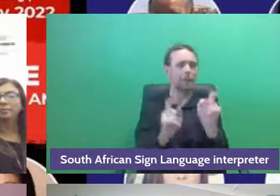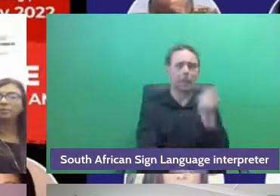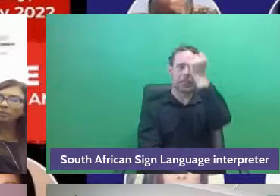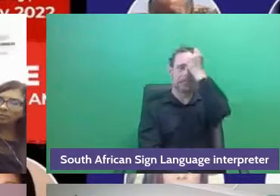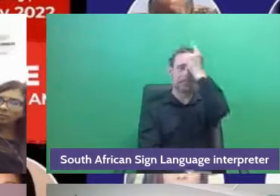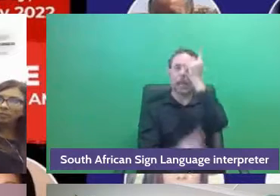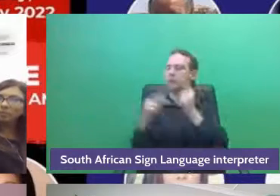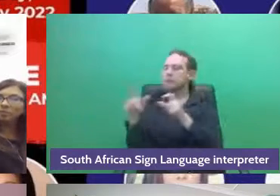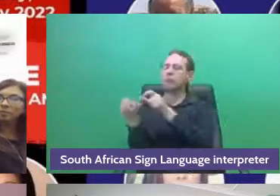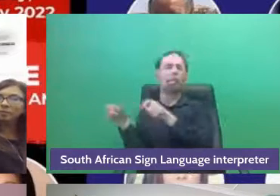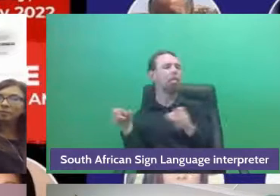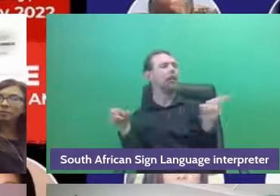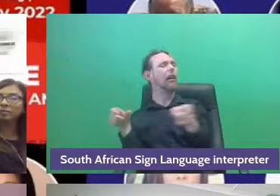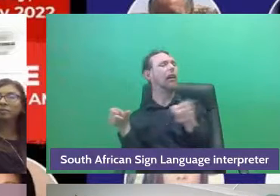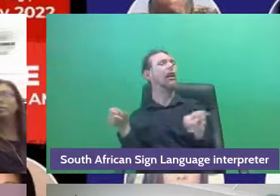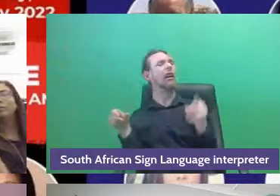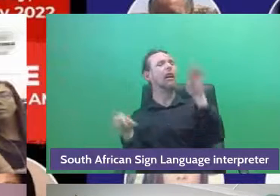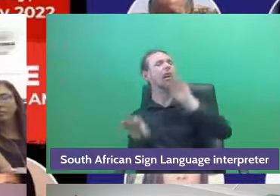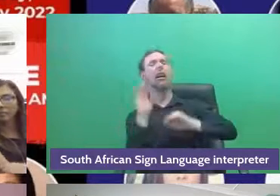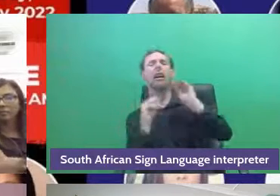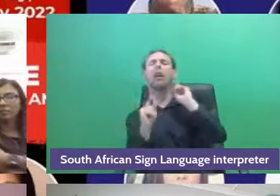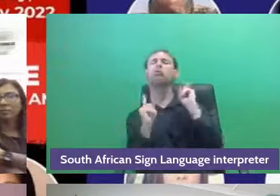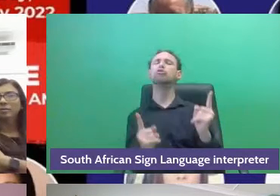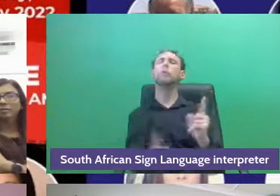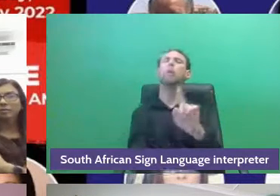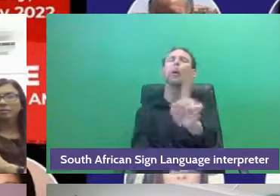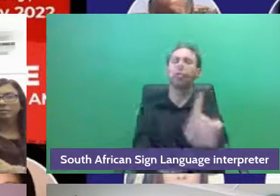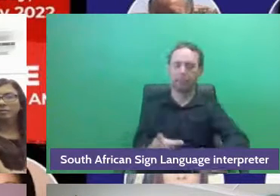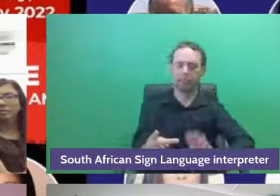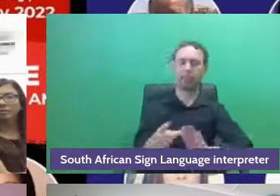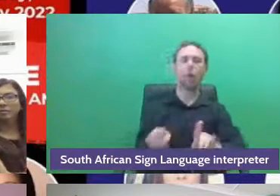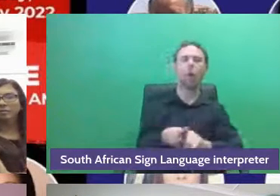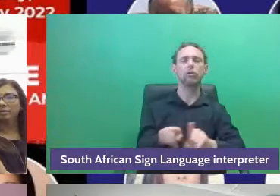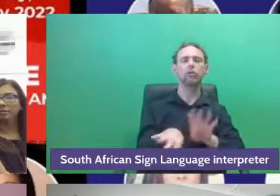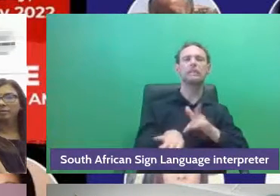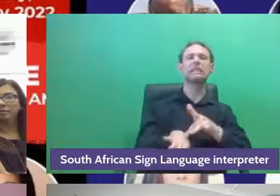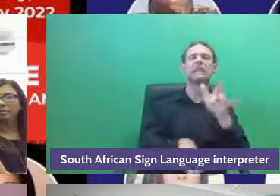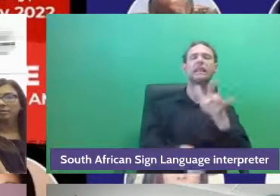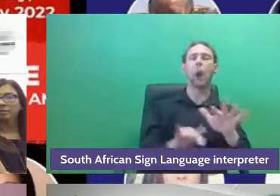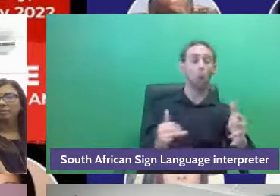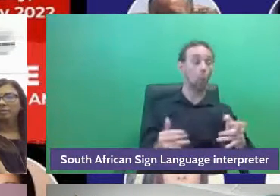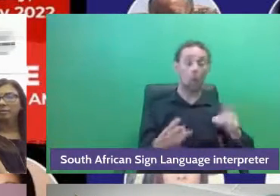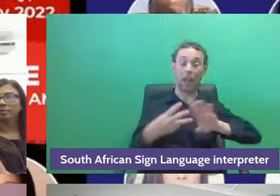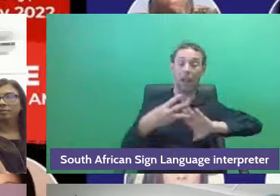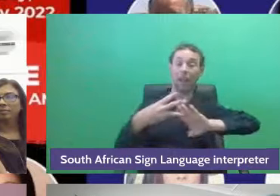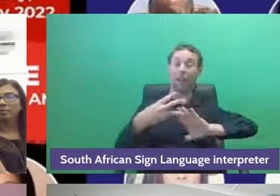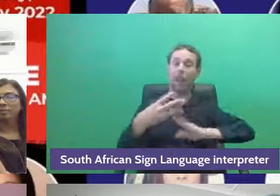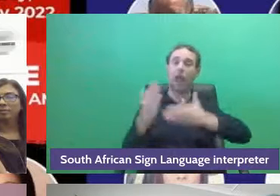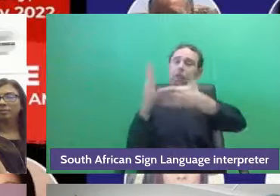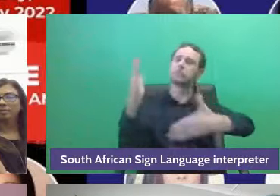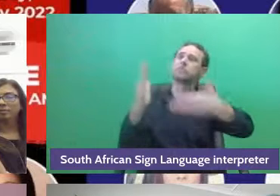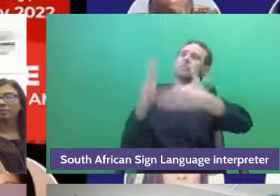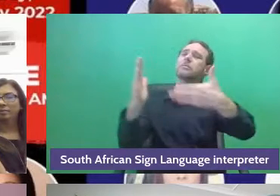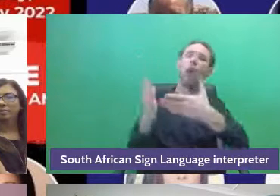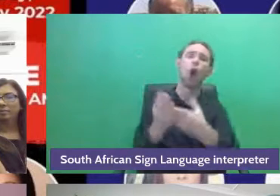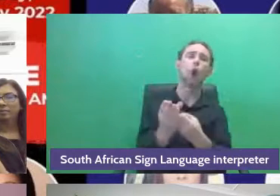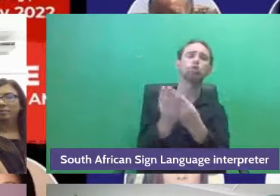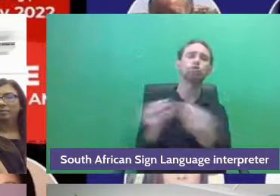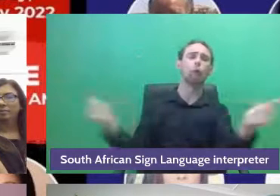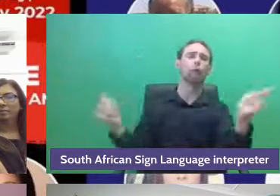disabilities face regarding sexuality, and also how we can break barriers and stigma around disability